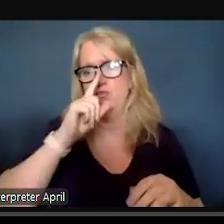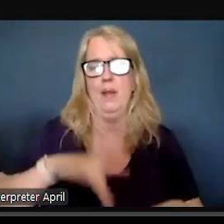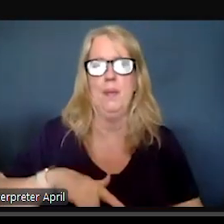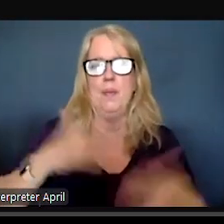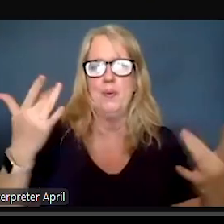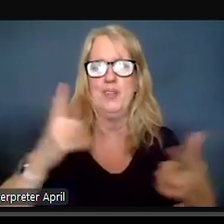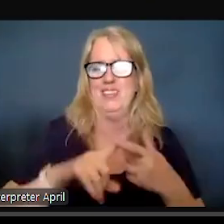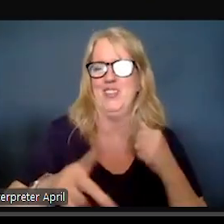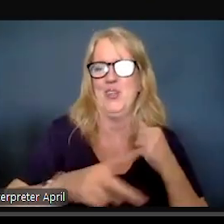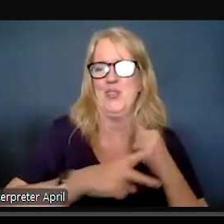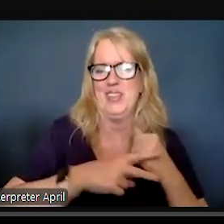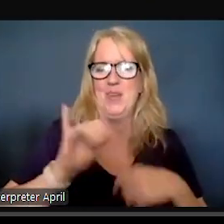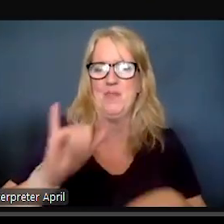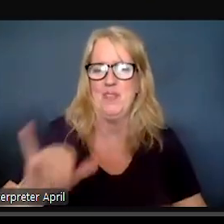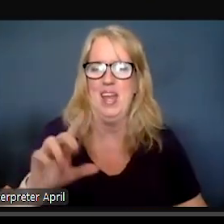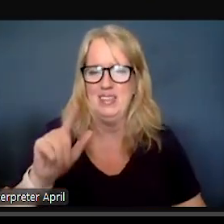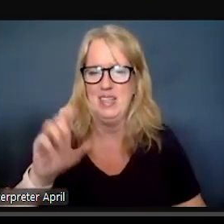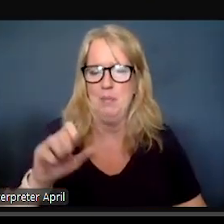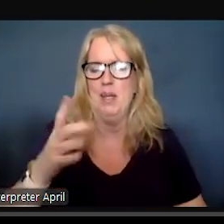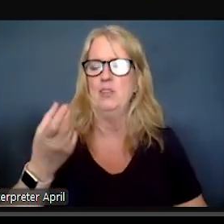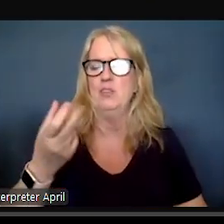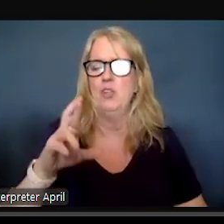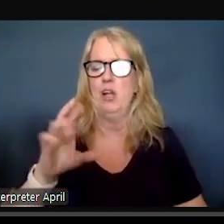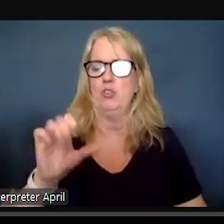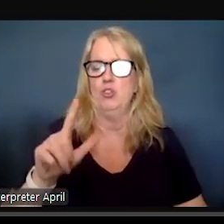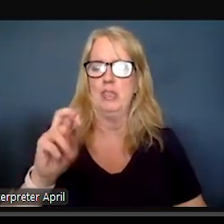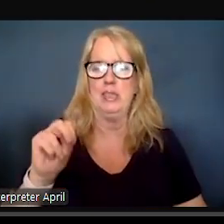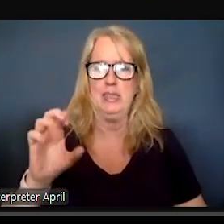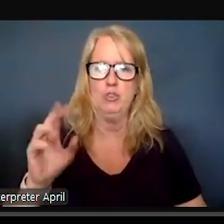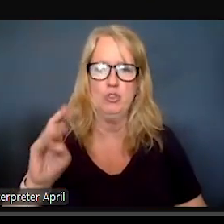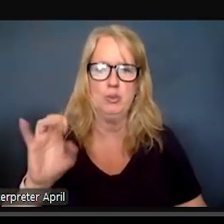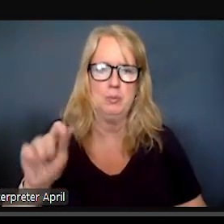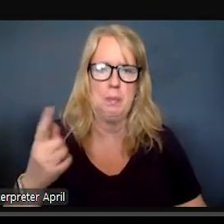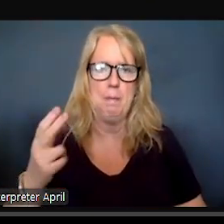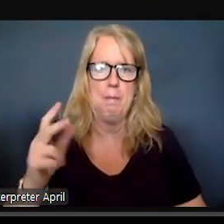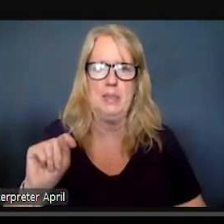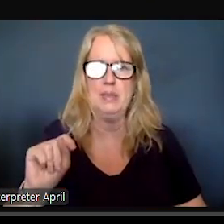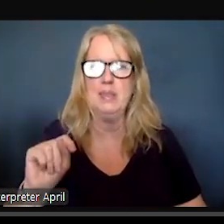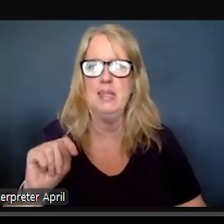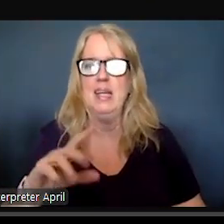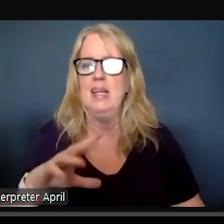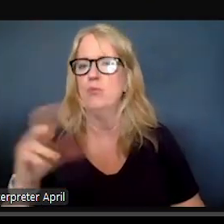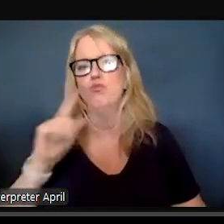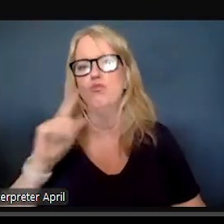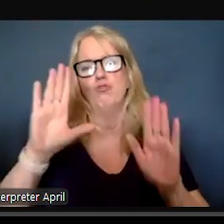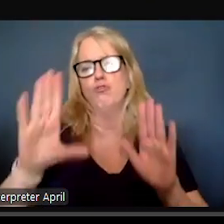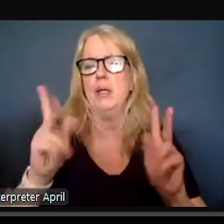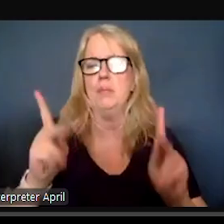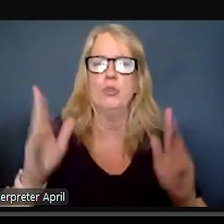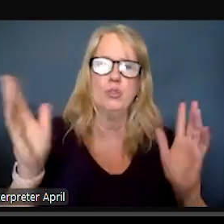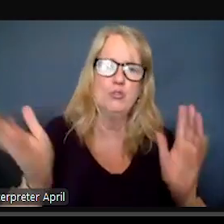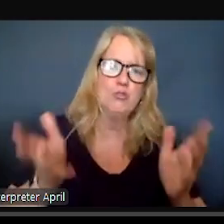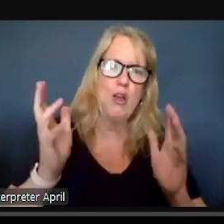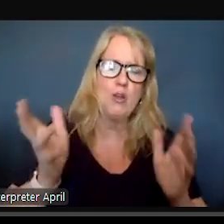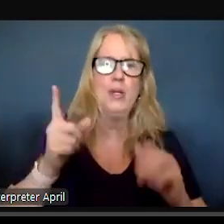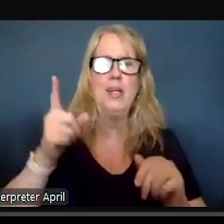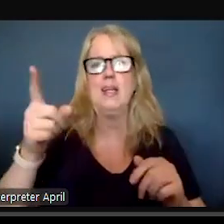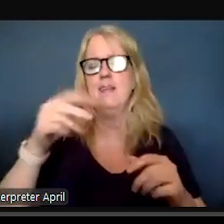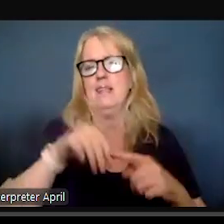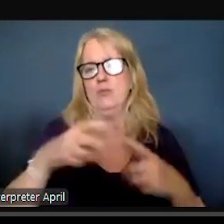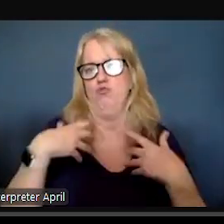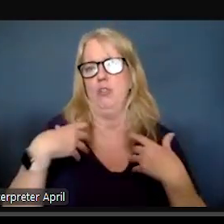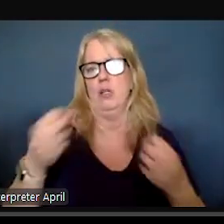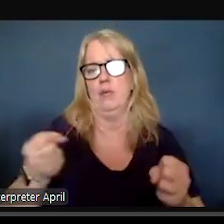So save that date. Dr. Kleinschmidt is just a great person to talk with. He's in